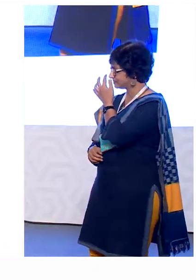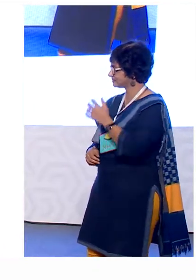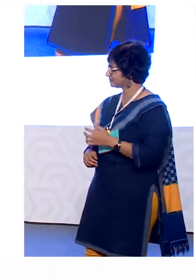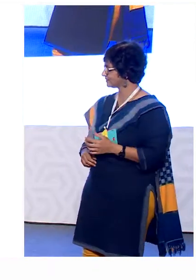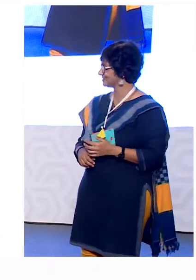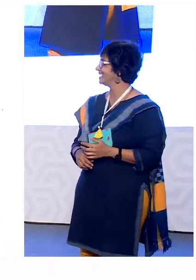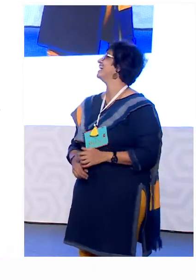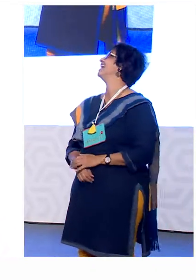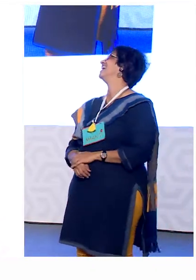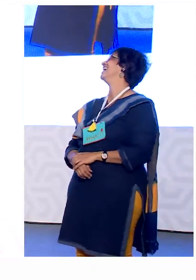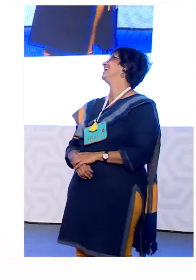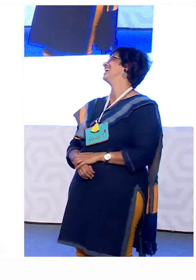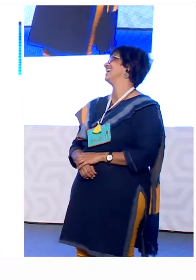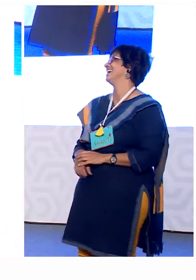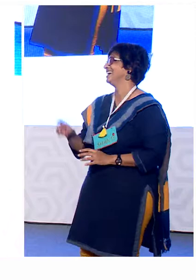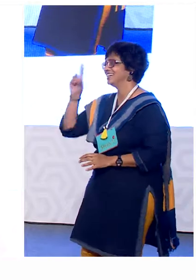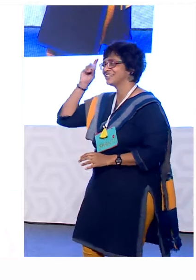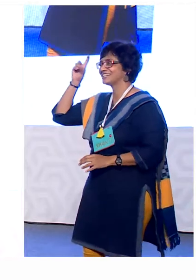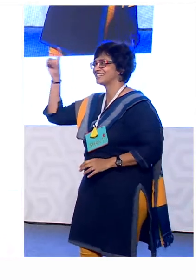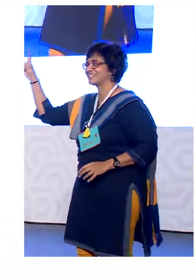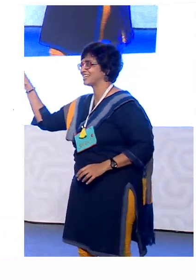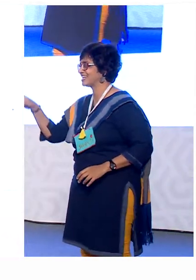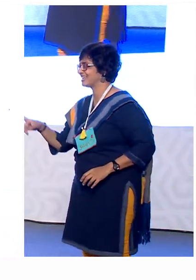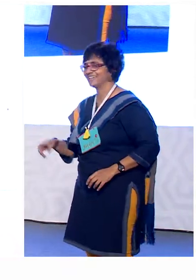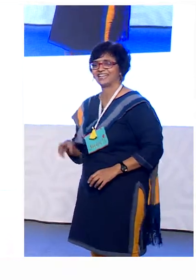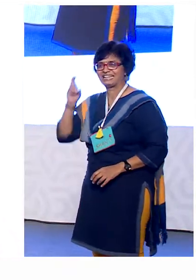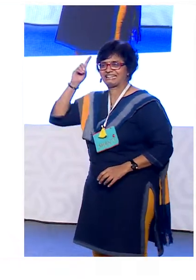This is life. Life comes along and goes,